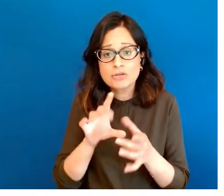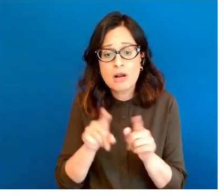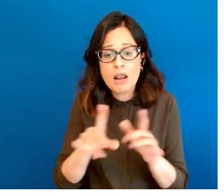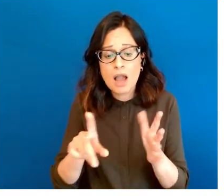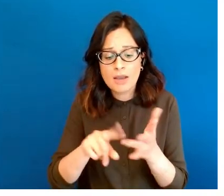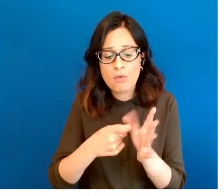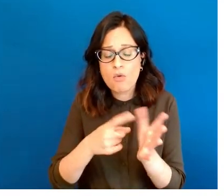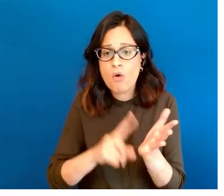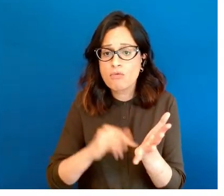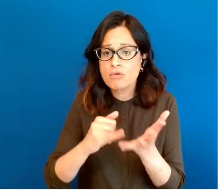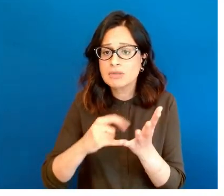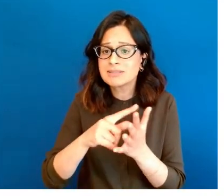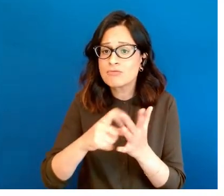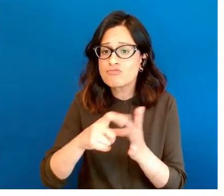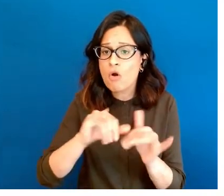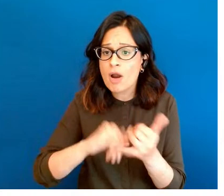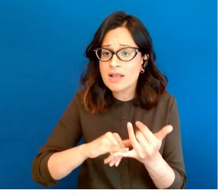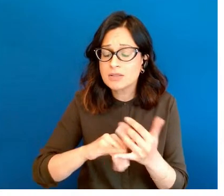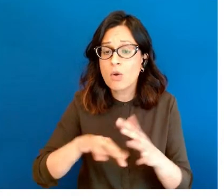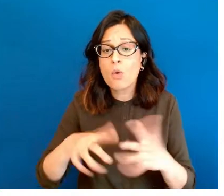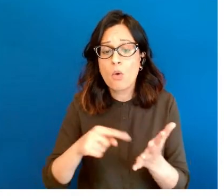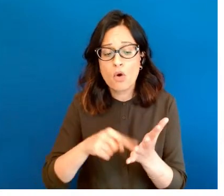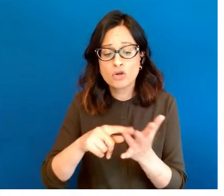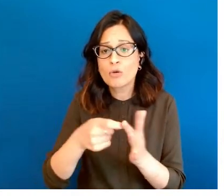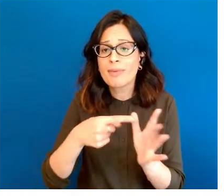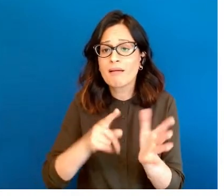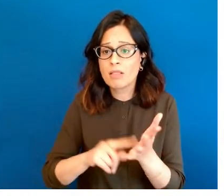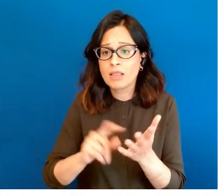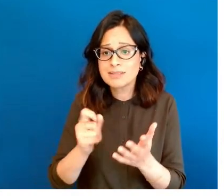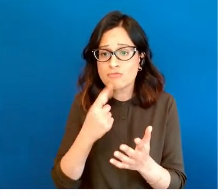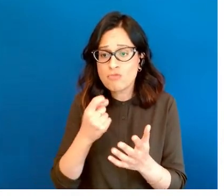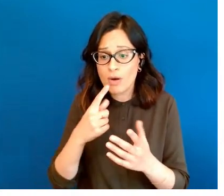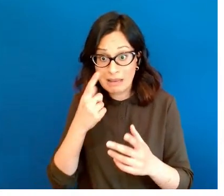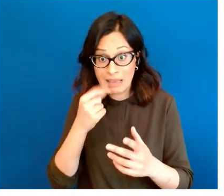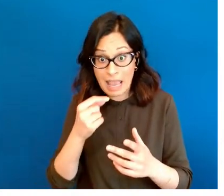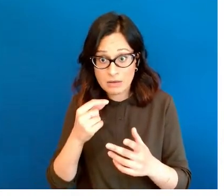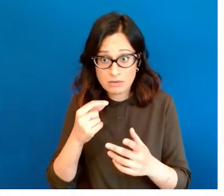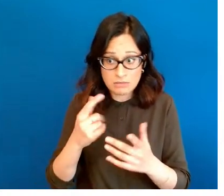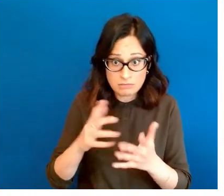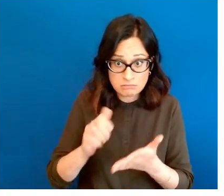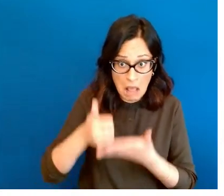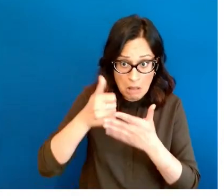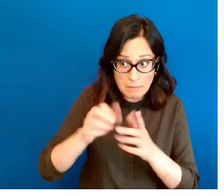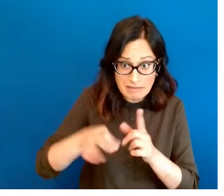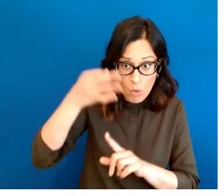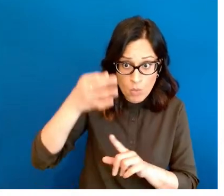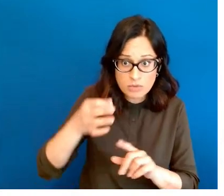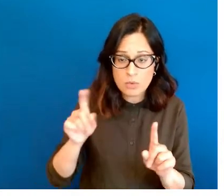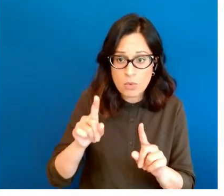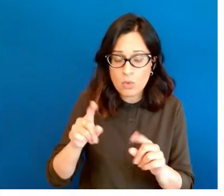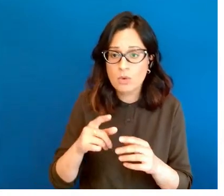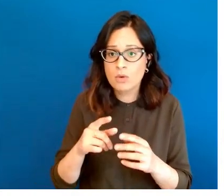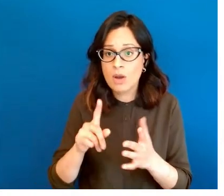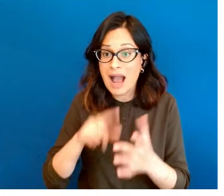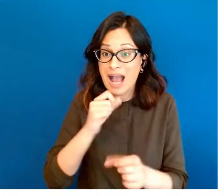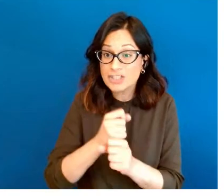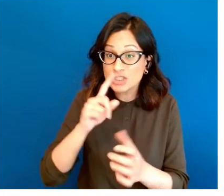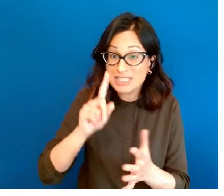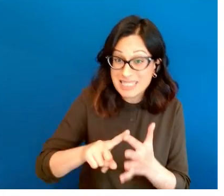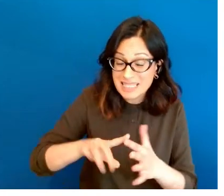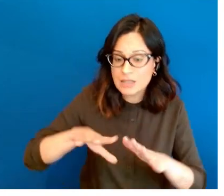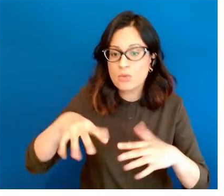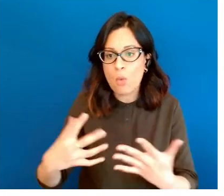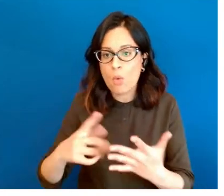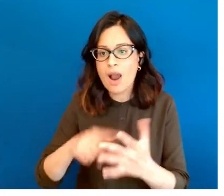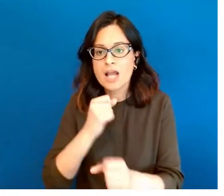steroids or topical steroids influence the results of total IgE or specific IgE or skin